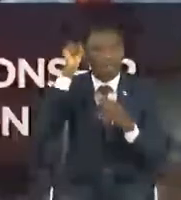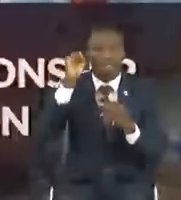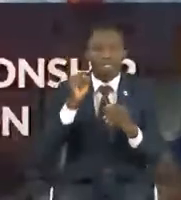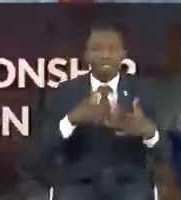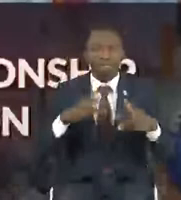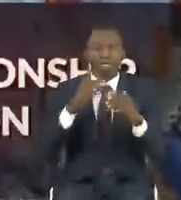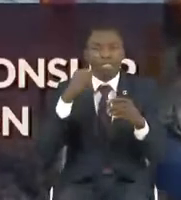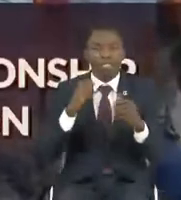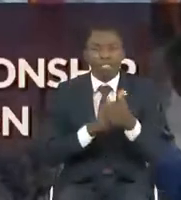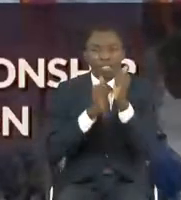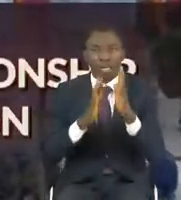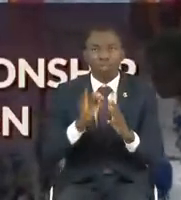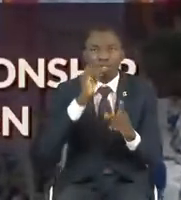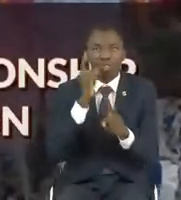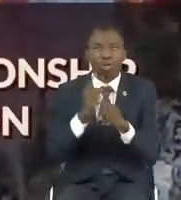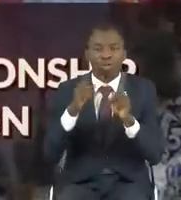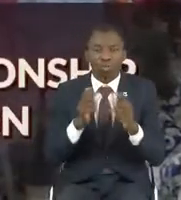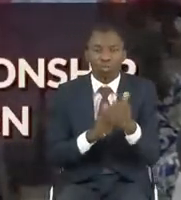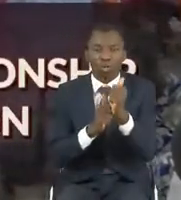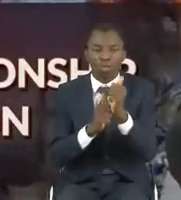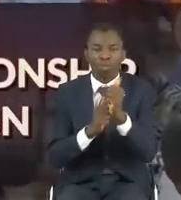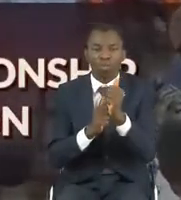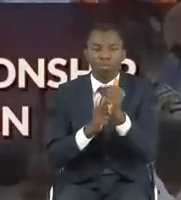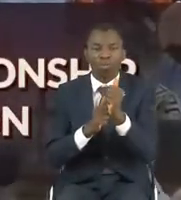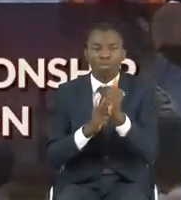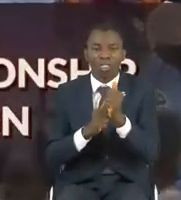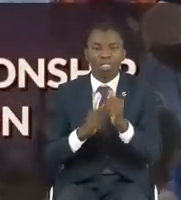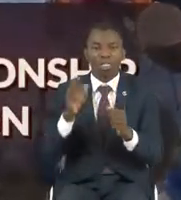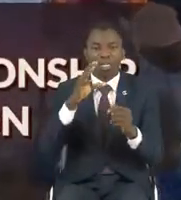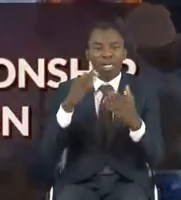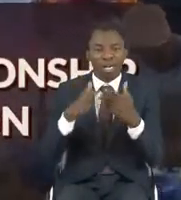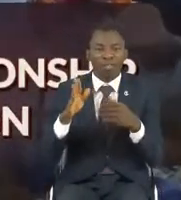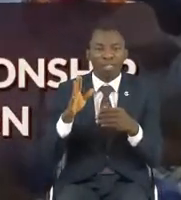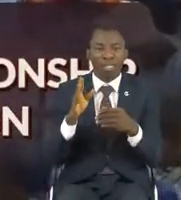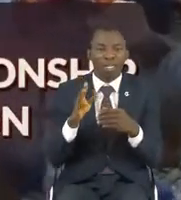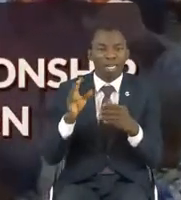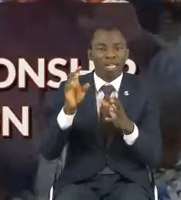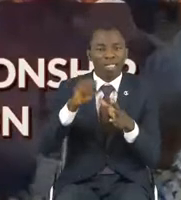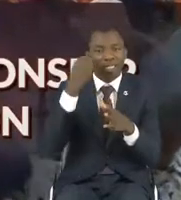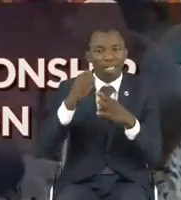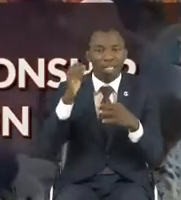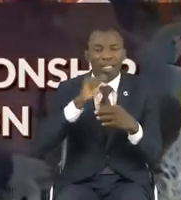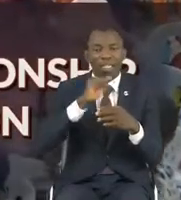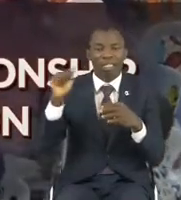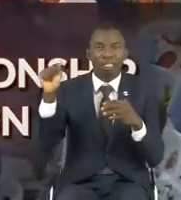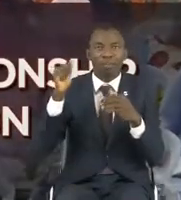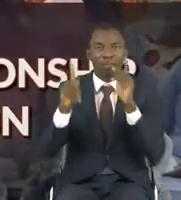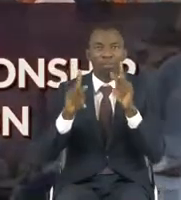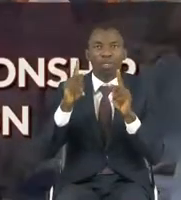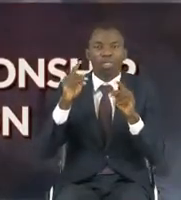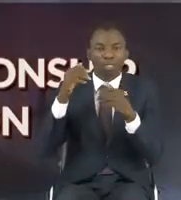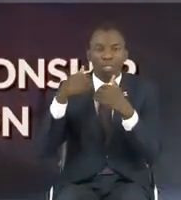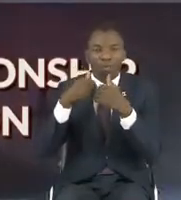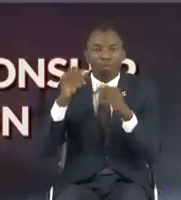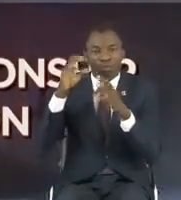follow. Adam and Eve followed Satan. They lost the privilege